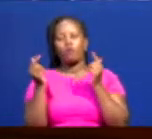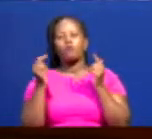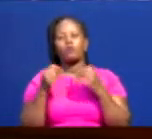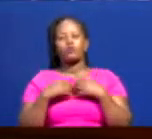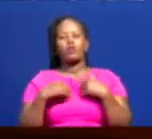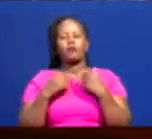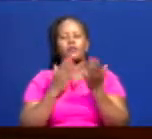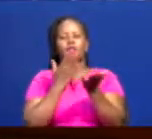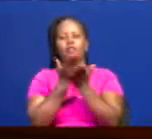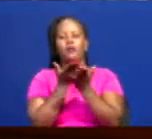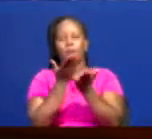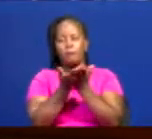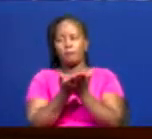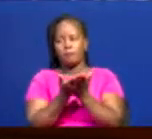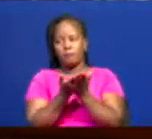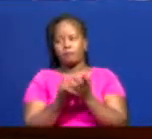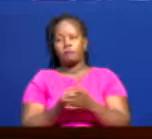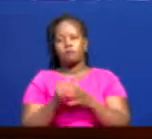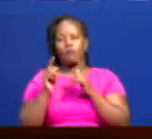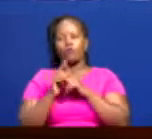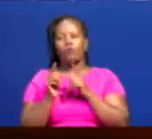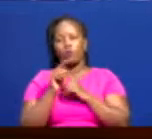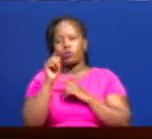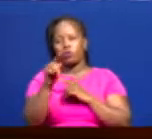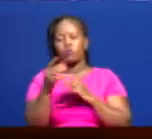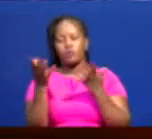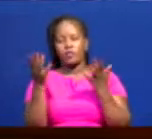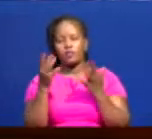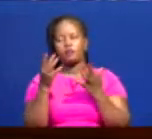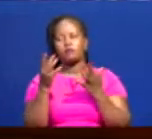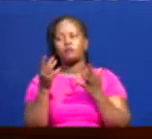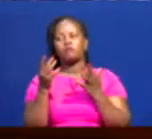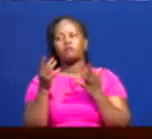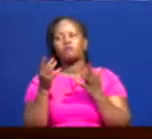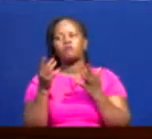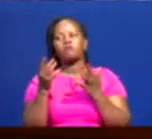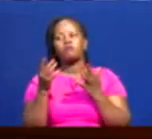petition, and it is dated